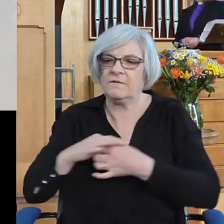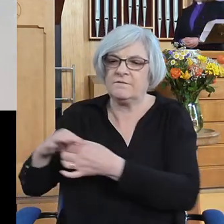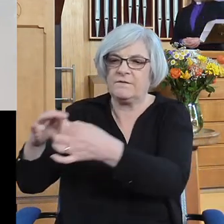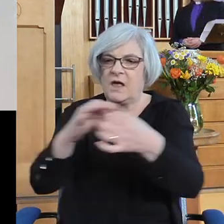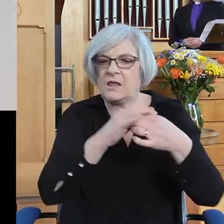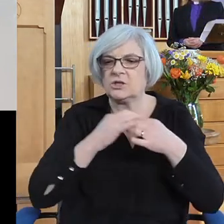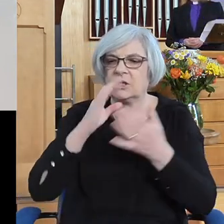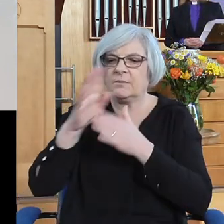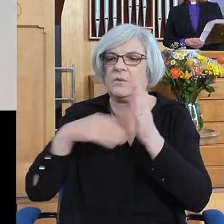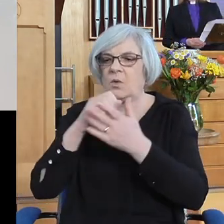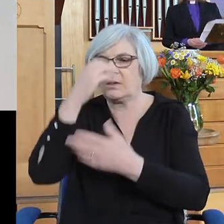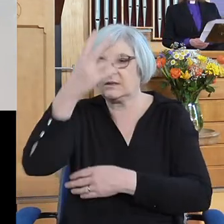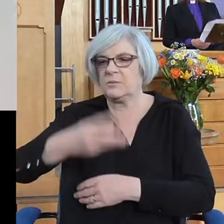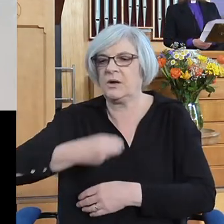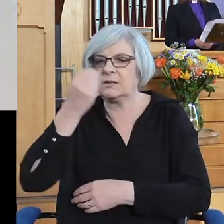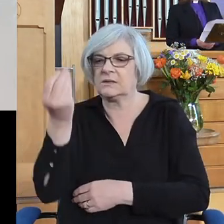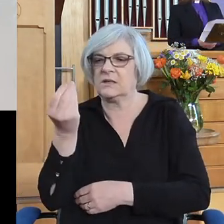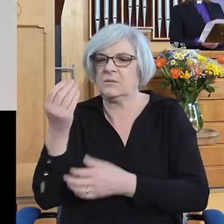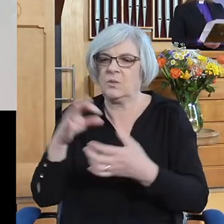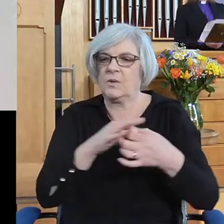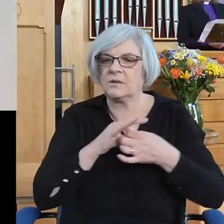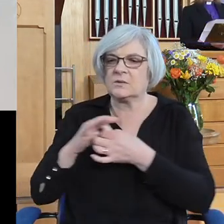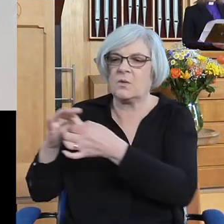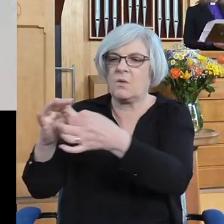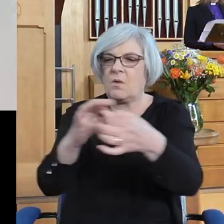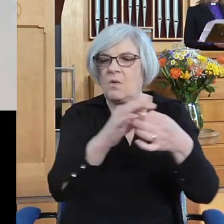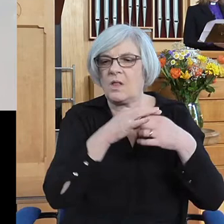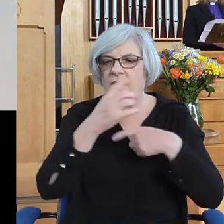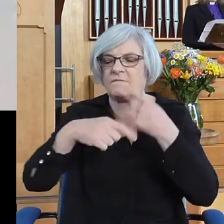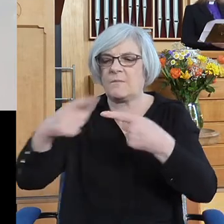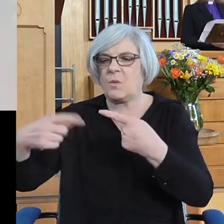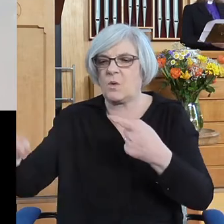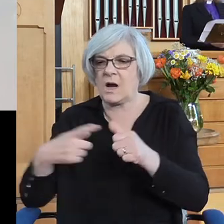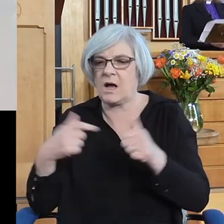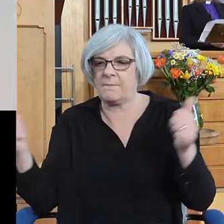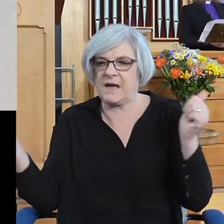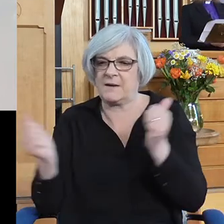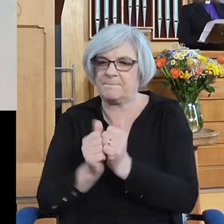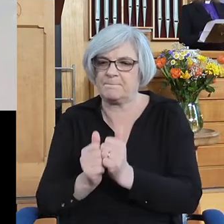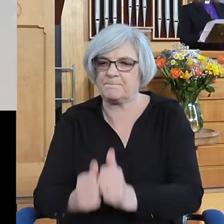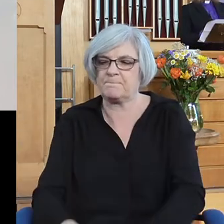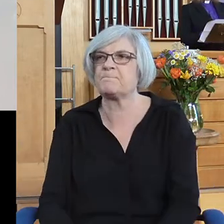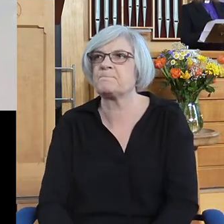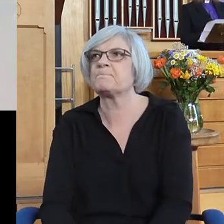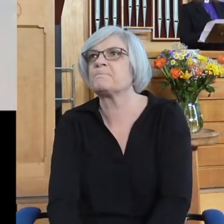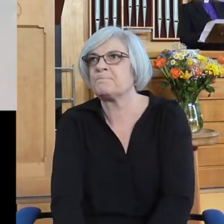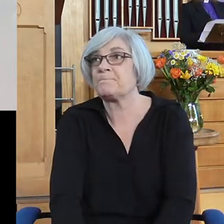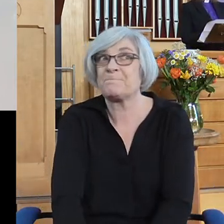Holy Spirit be with us all evermore. Amen.